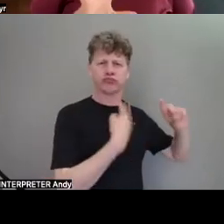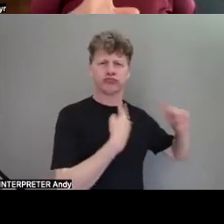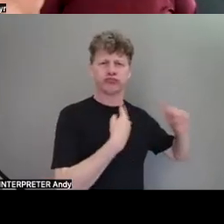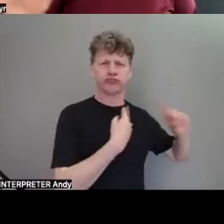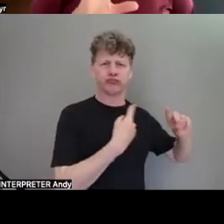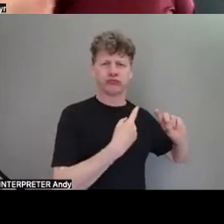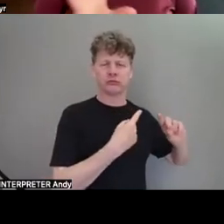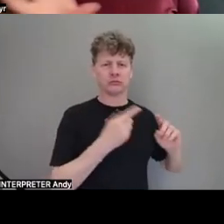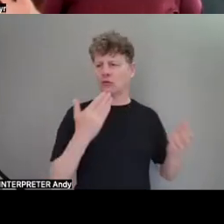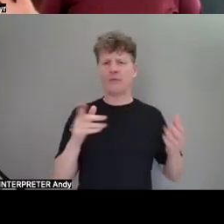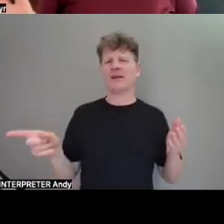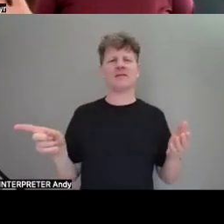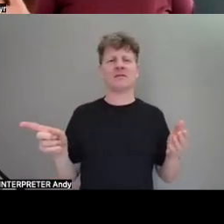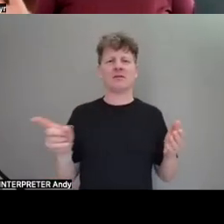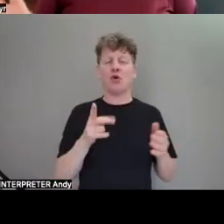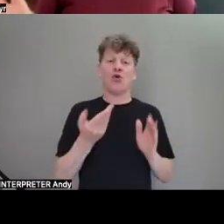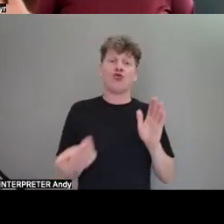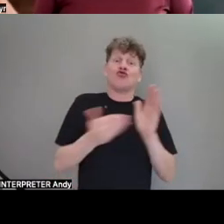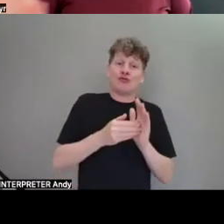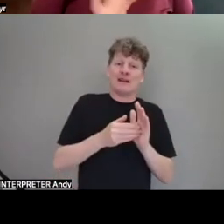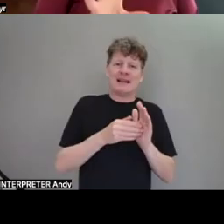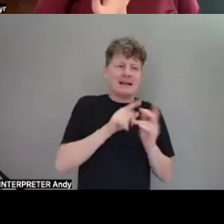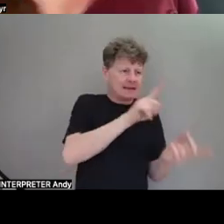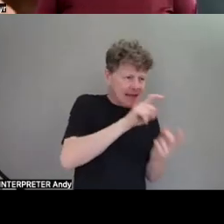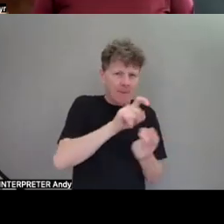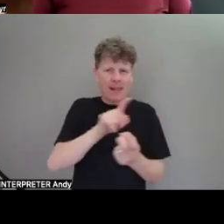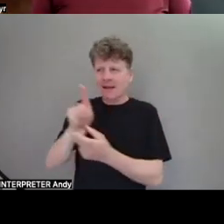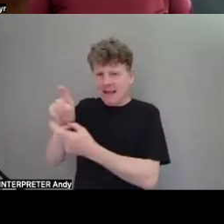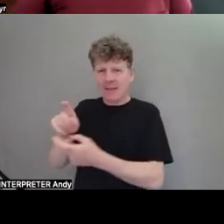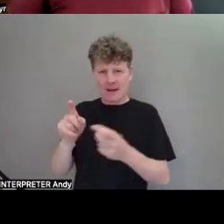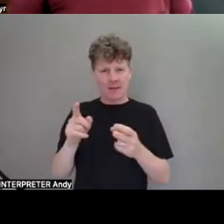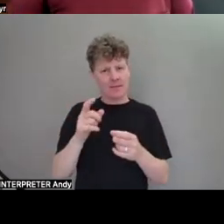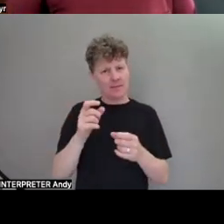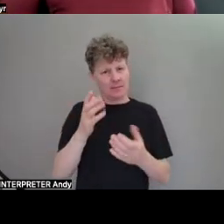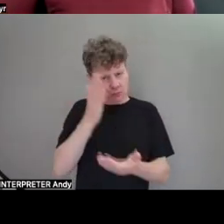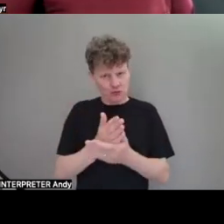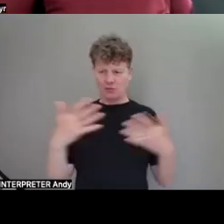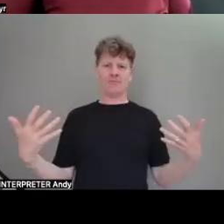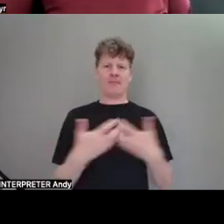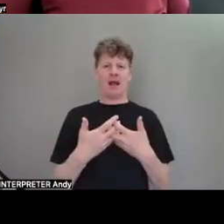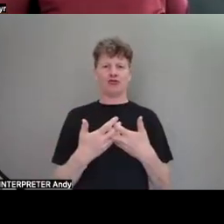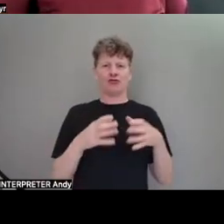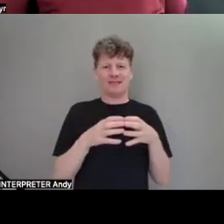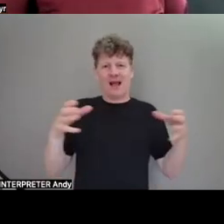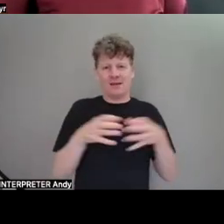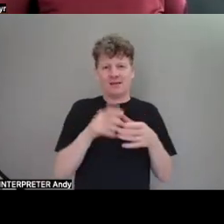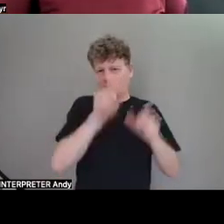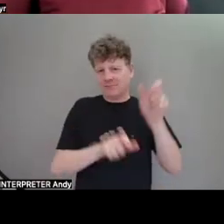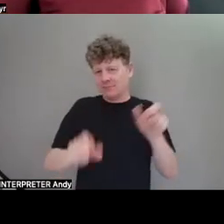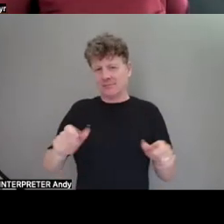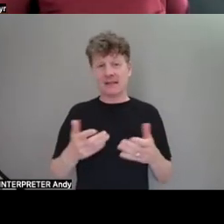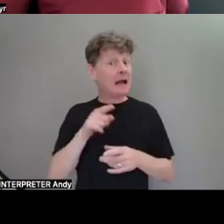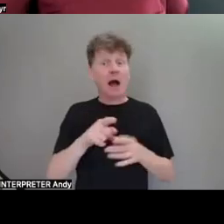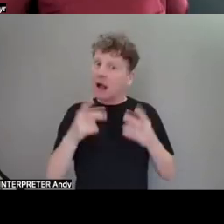So this kind of resampling ensured that our data sets were actually matched on sample size. And this was